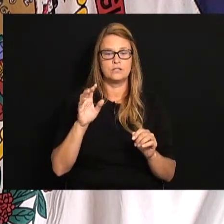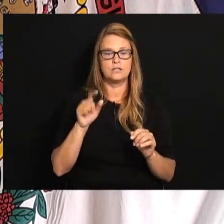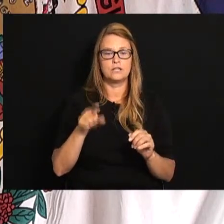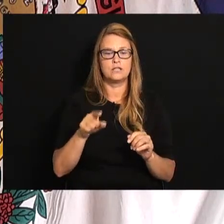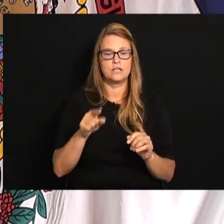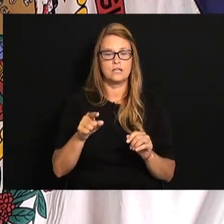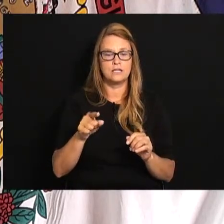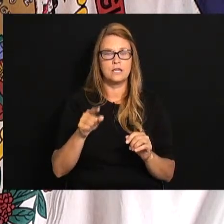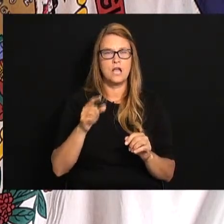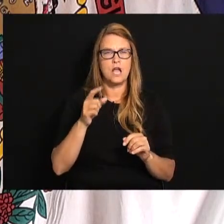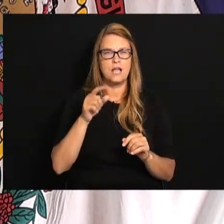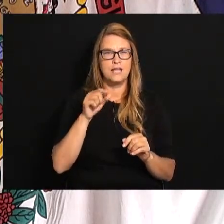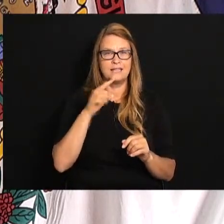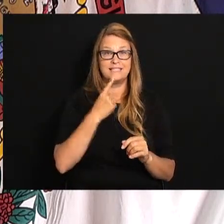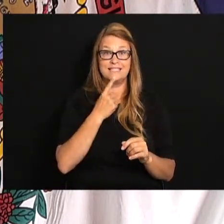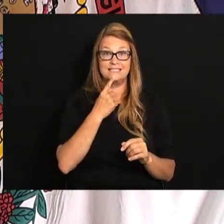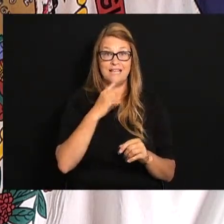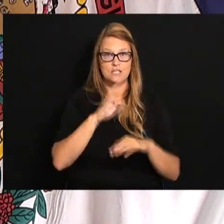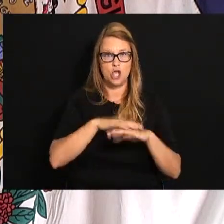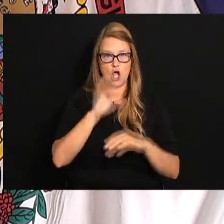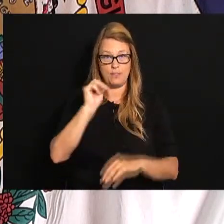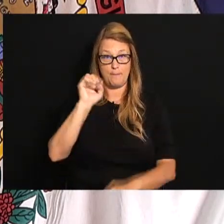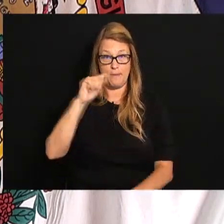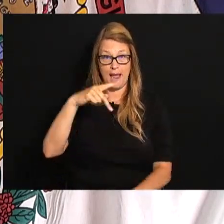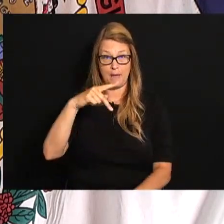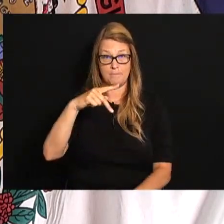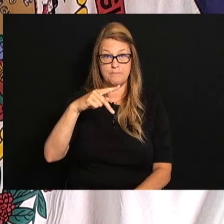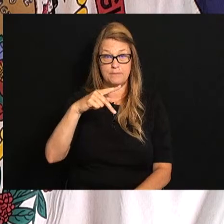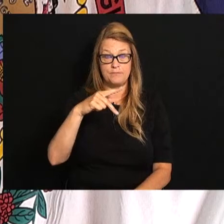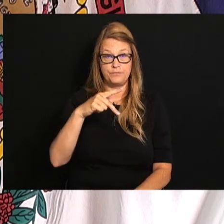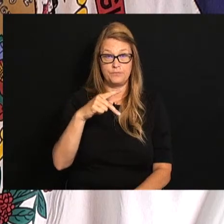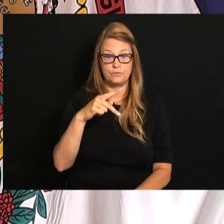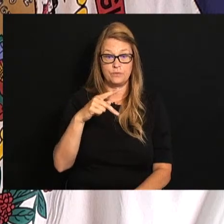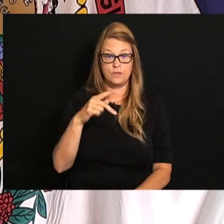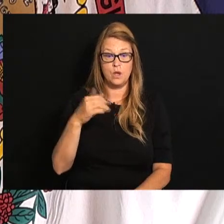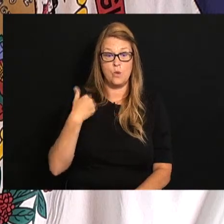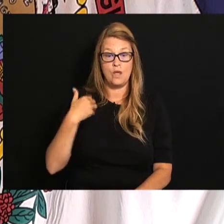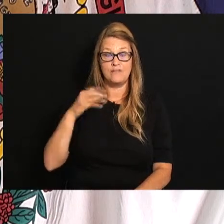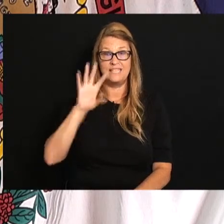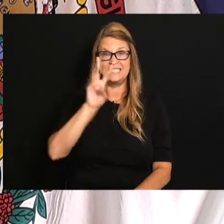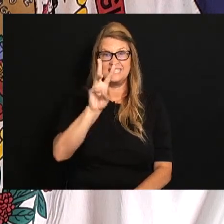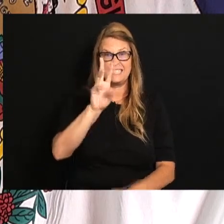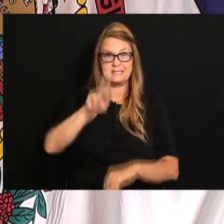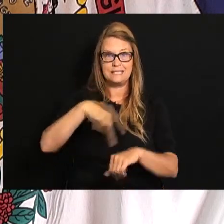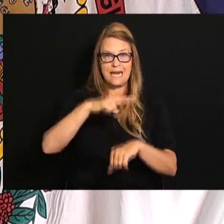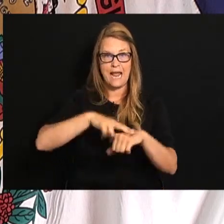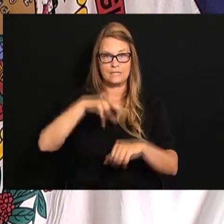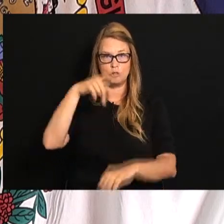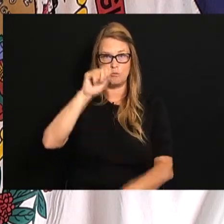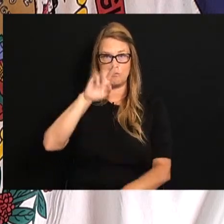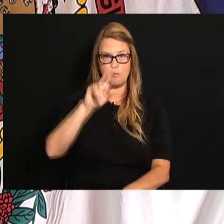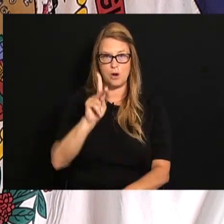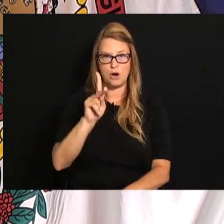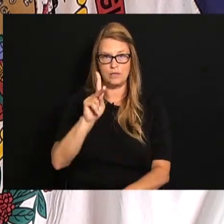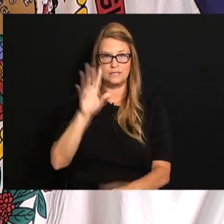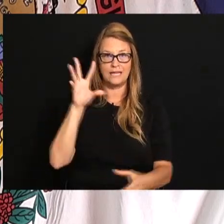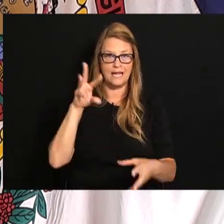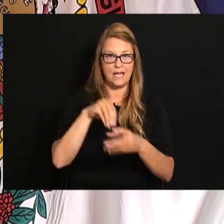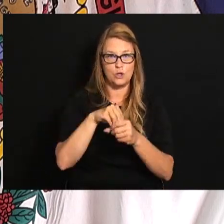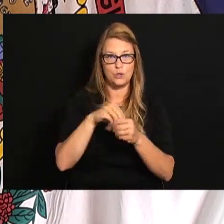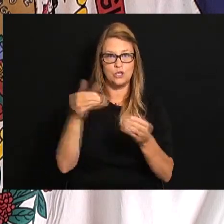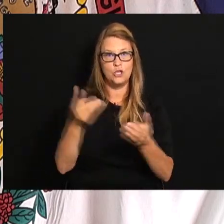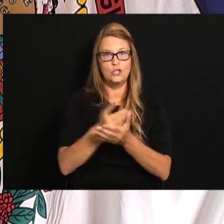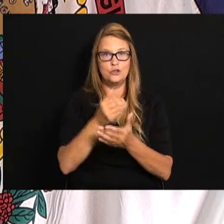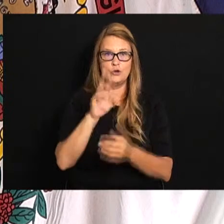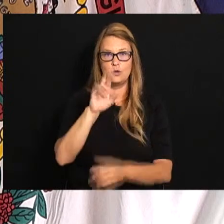think just about this. And it just says this right here. It says we have 6 national parks, including the newest New River